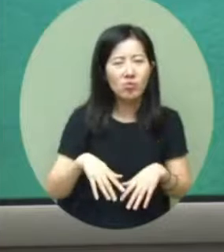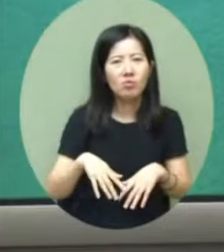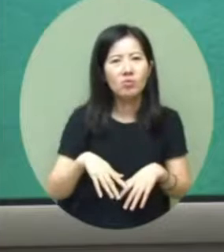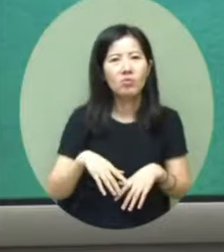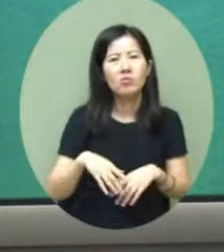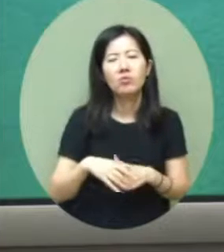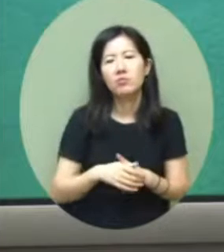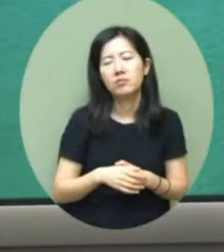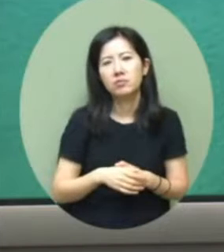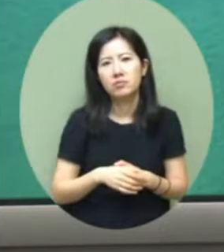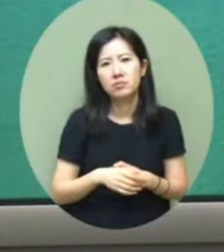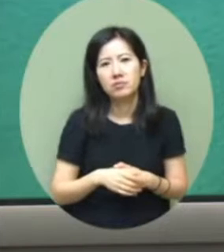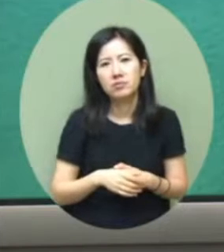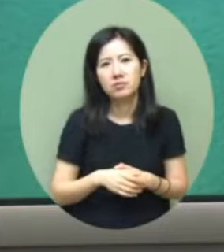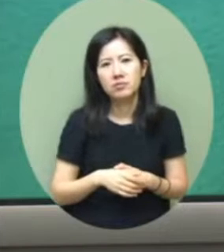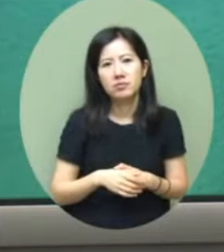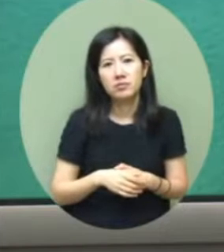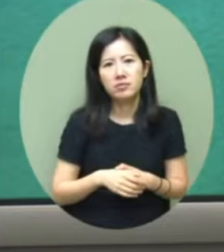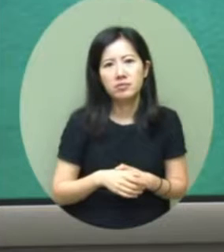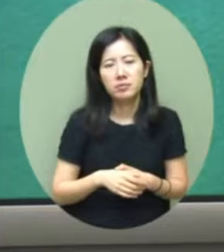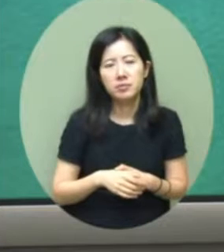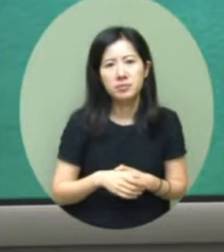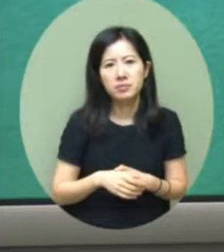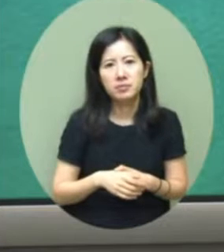attacks, including